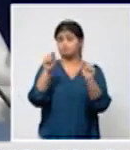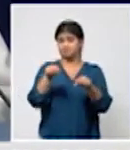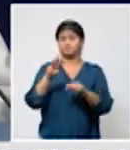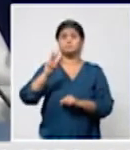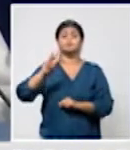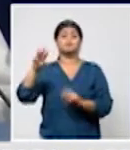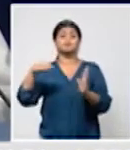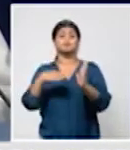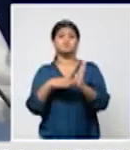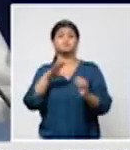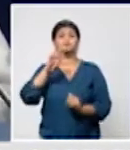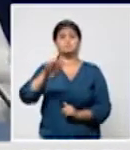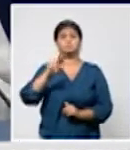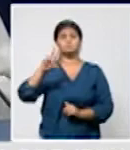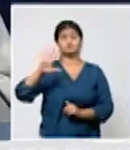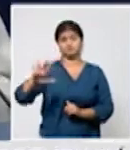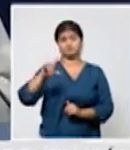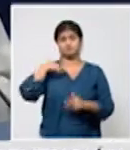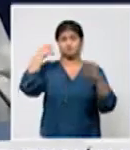2,442,000 cases and